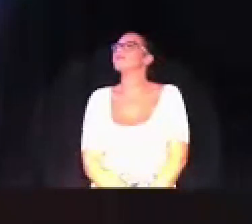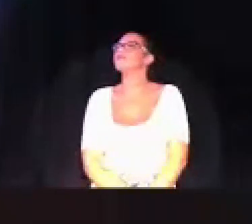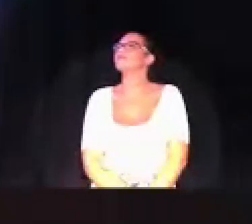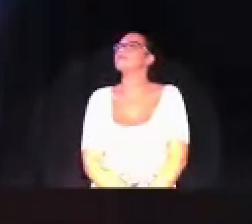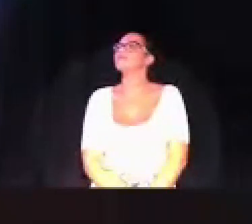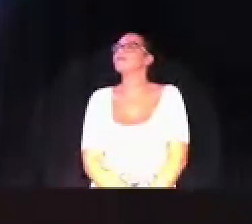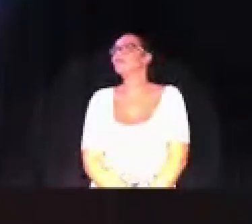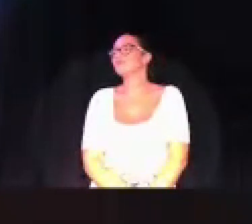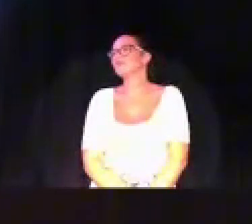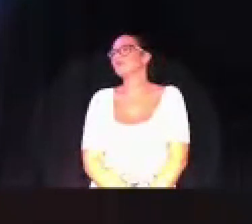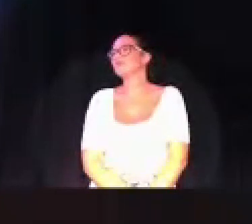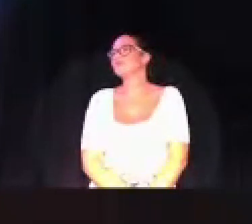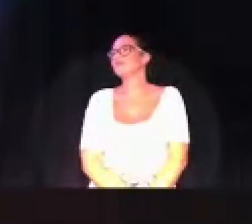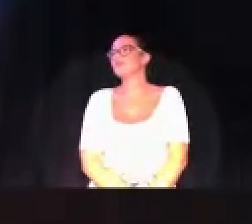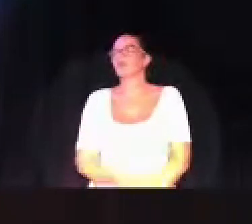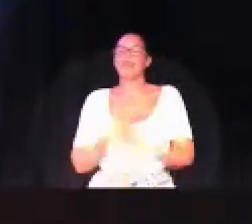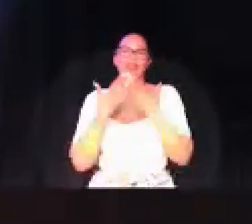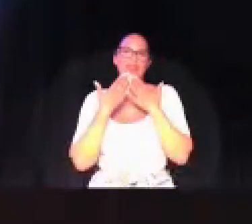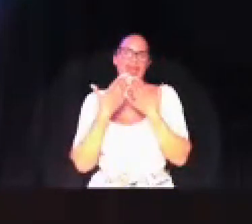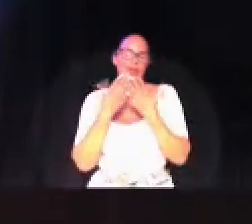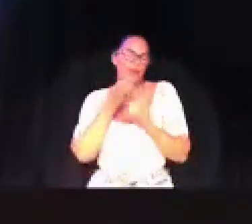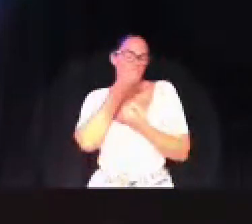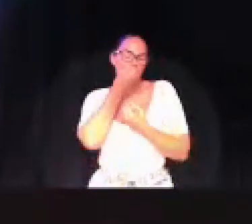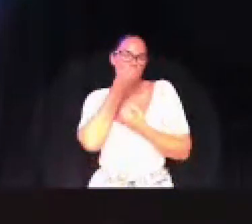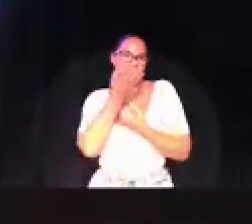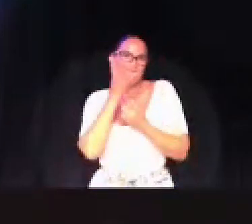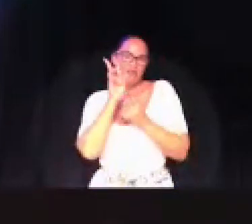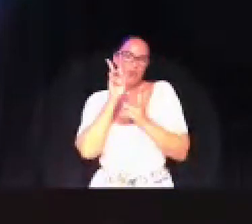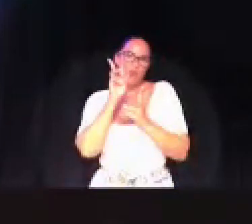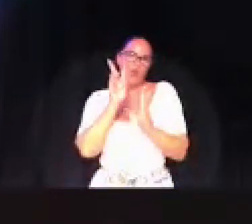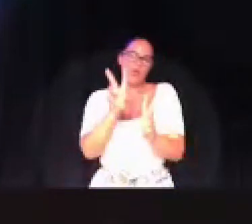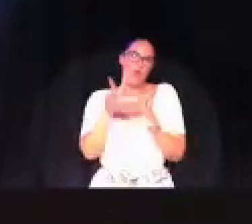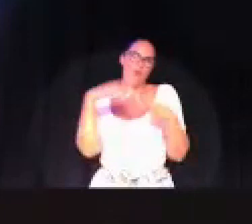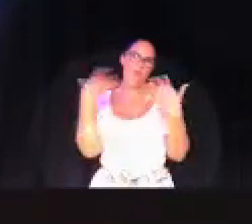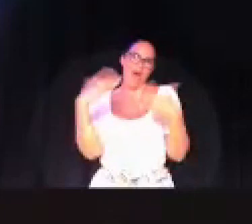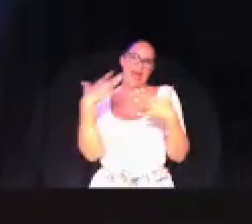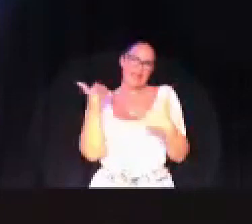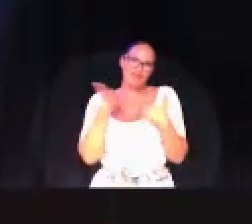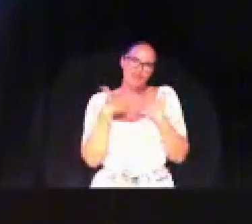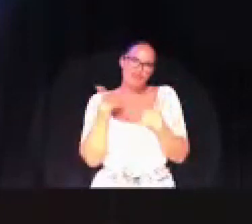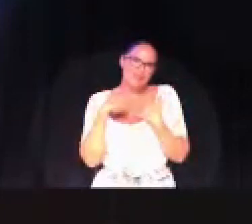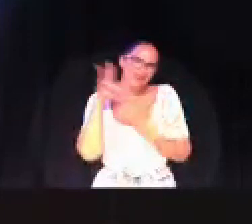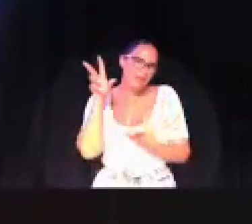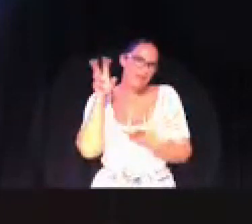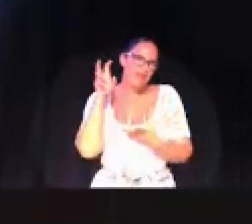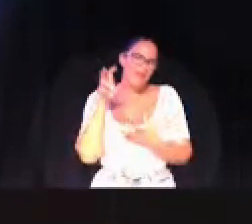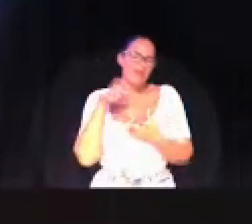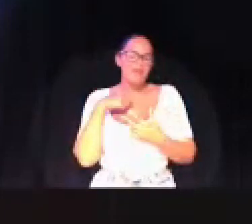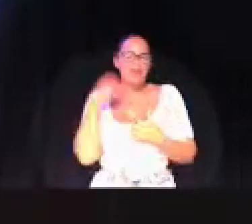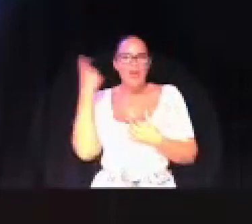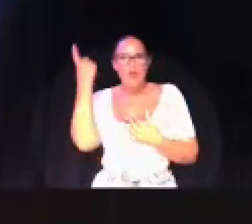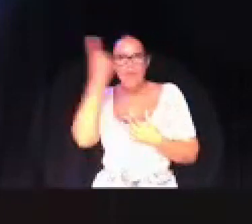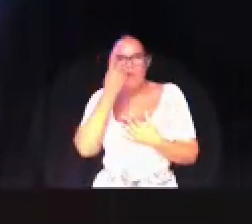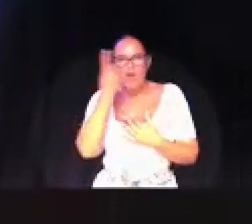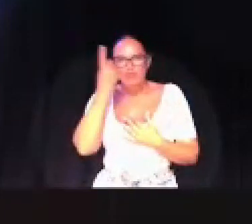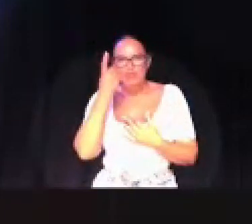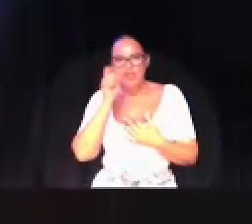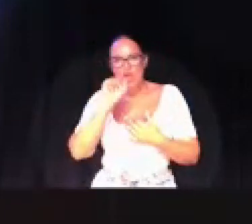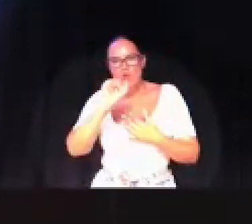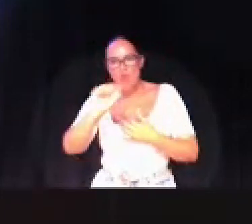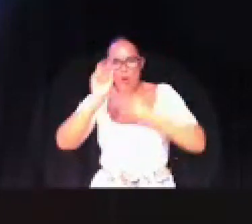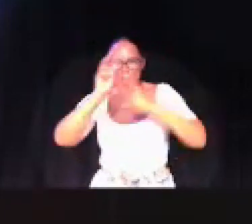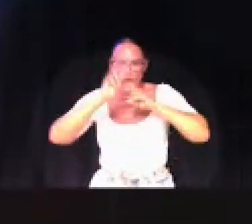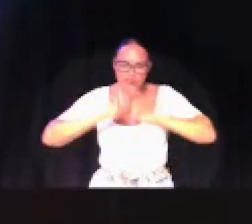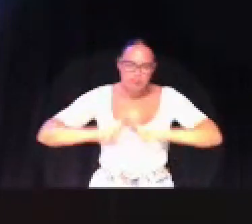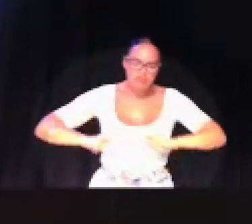Thank you. That was really beautiful to watch and really interesting to hear about as well. I'm wondering, in your sort of